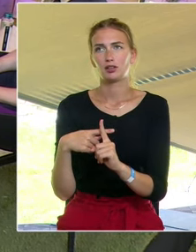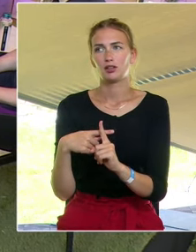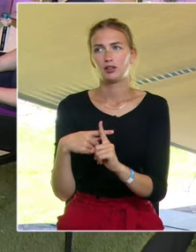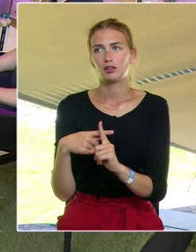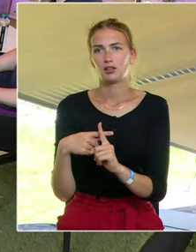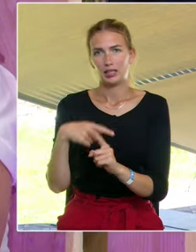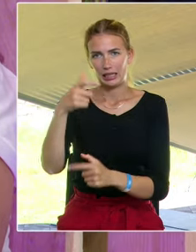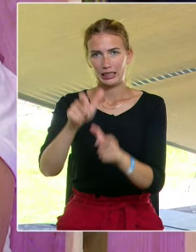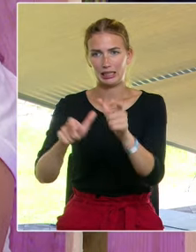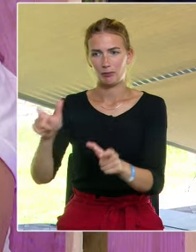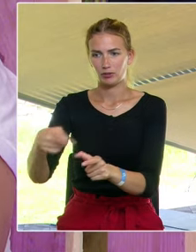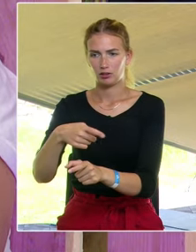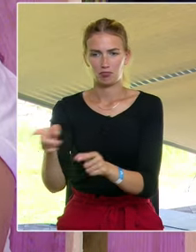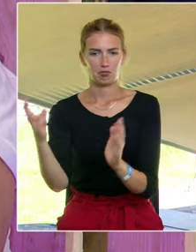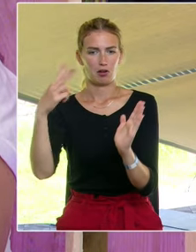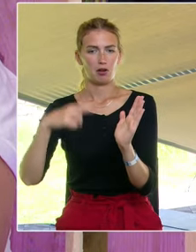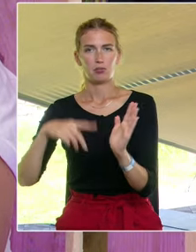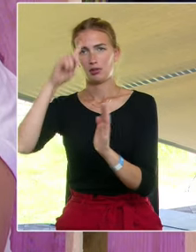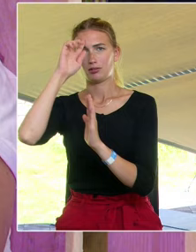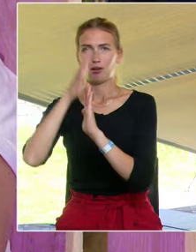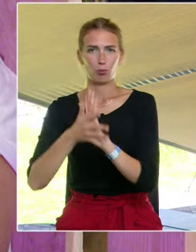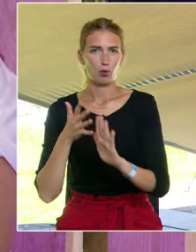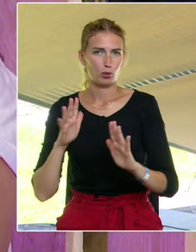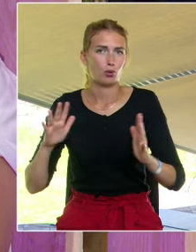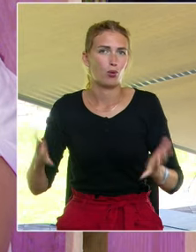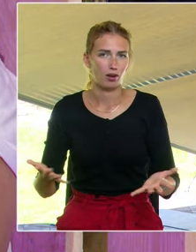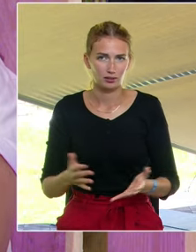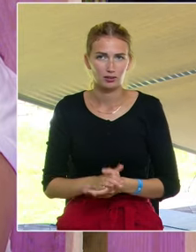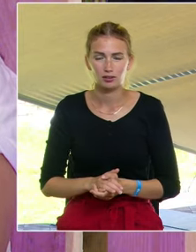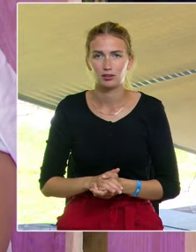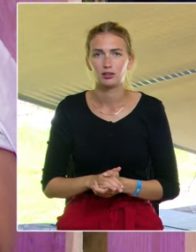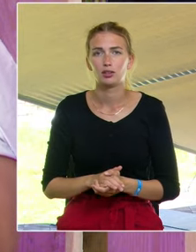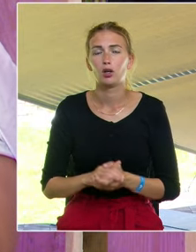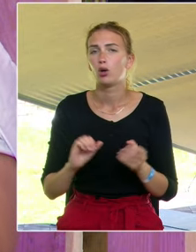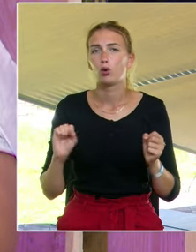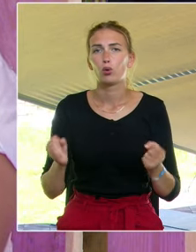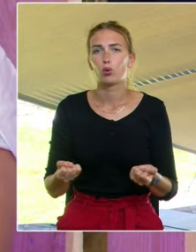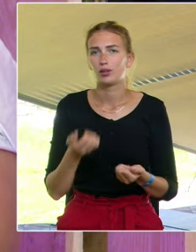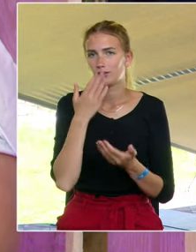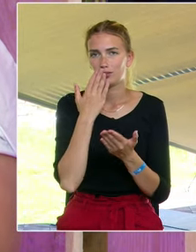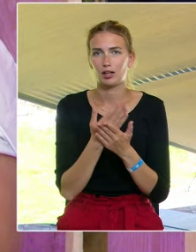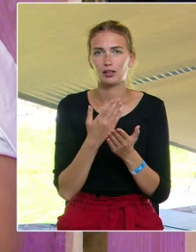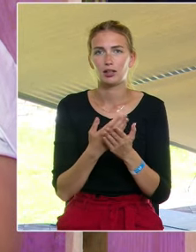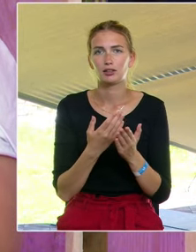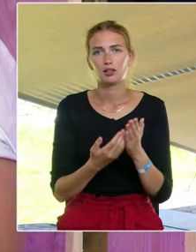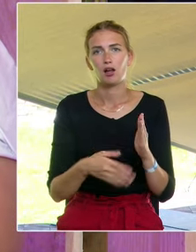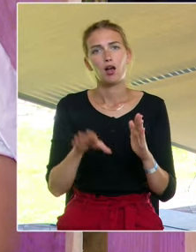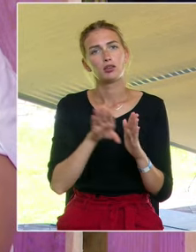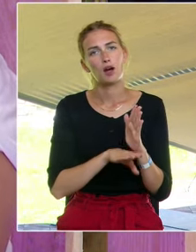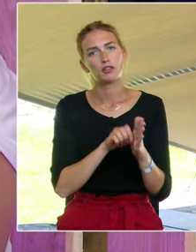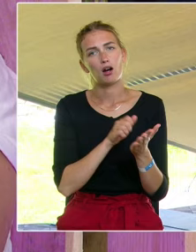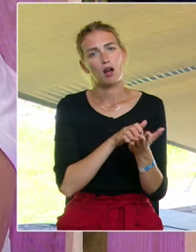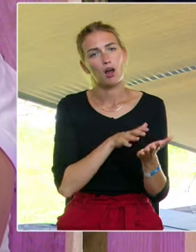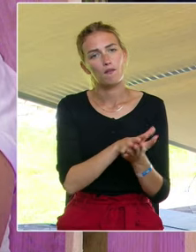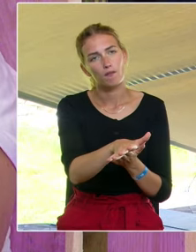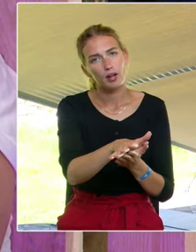is understandable. So there was always a big fear that what if we don't do traditional newspapers? Does the